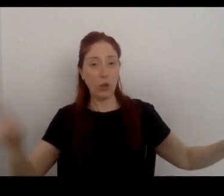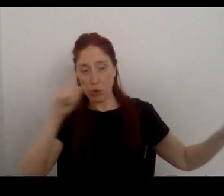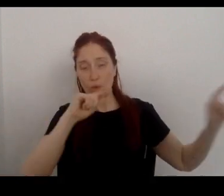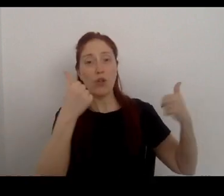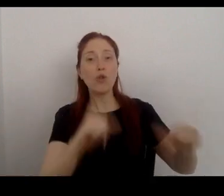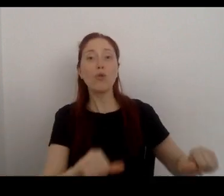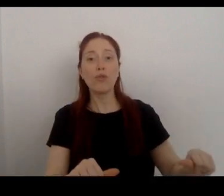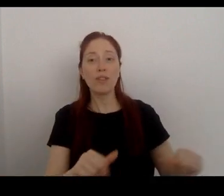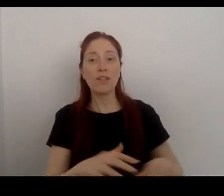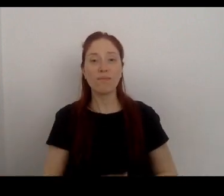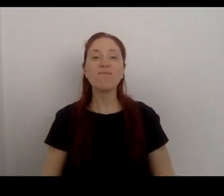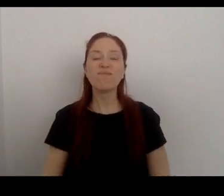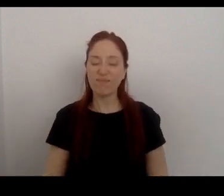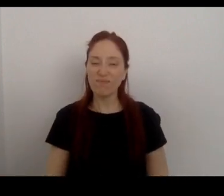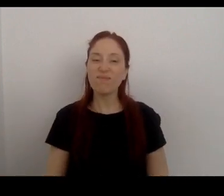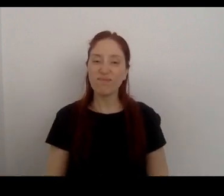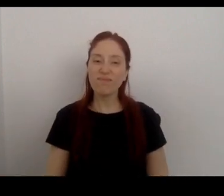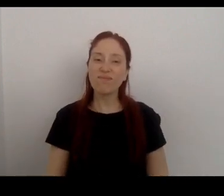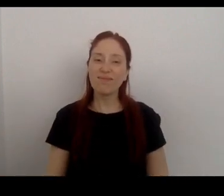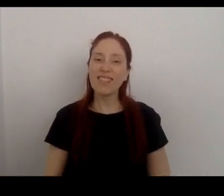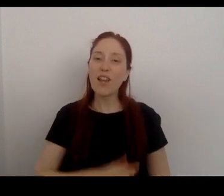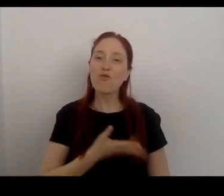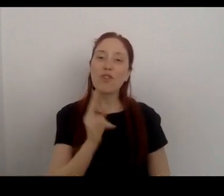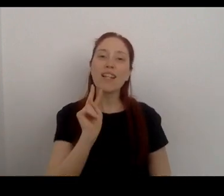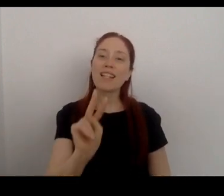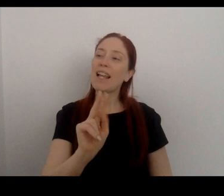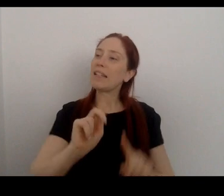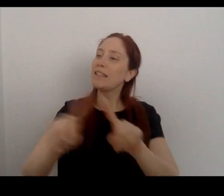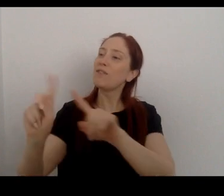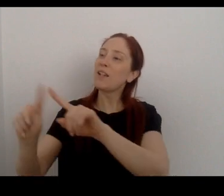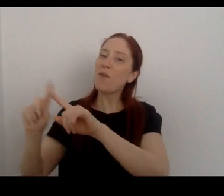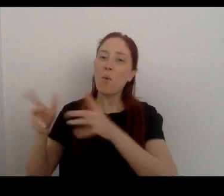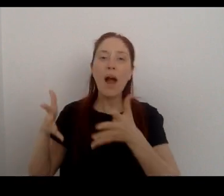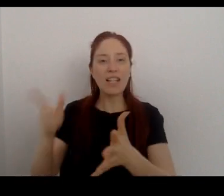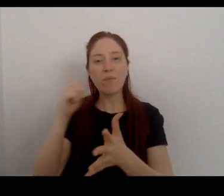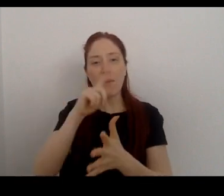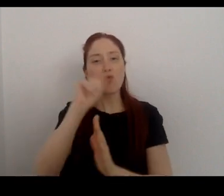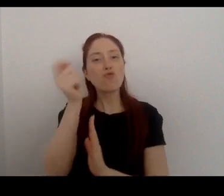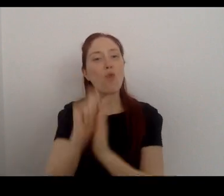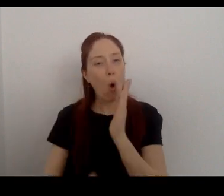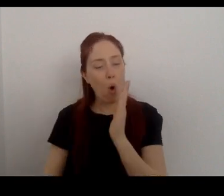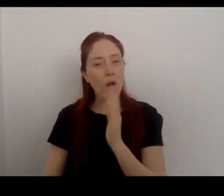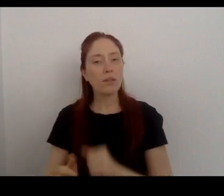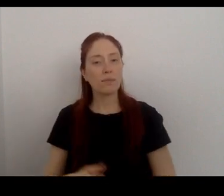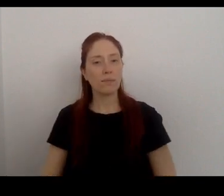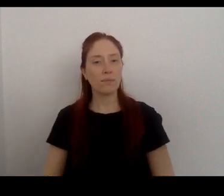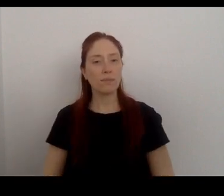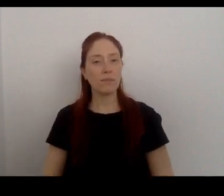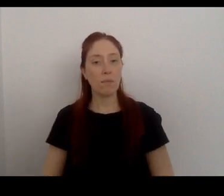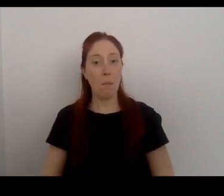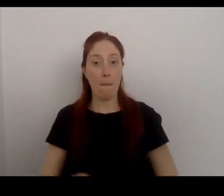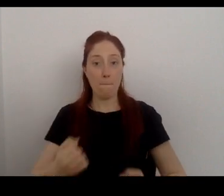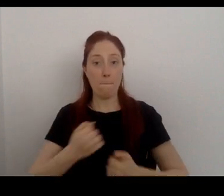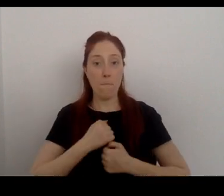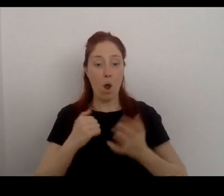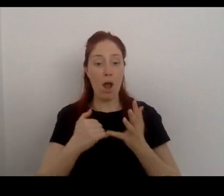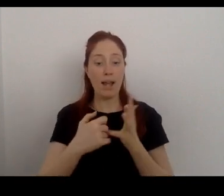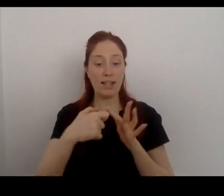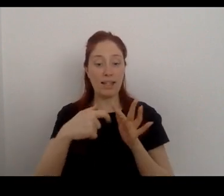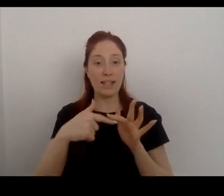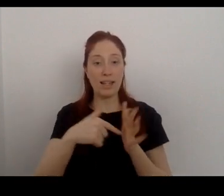drawing in contemporary art practice, and I think like in our sketchbooks too, mine has certainly